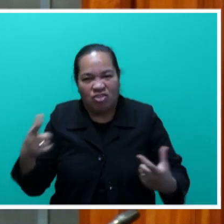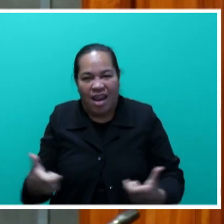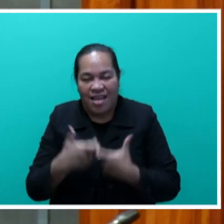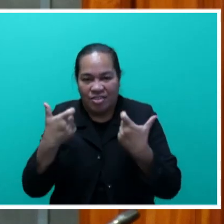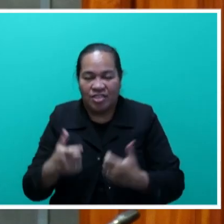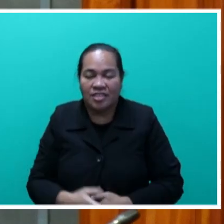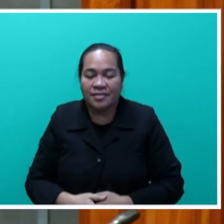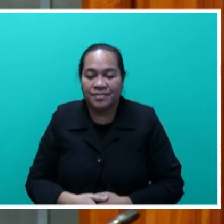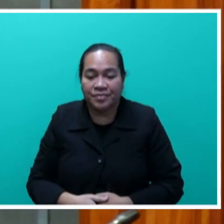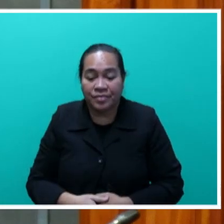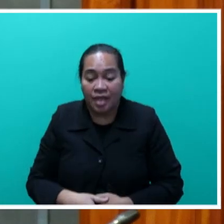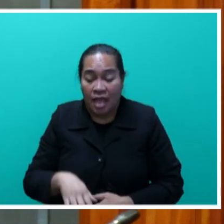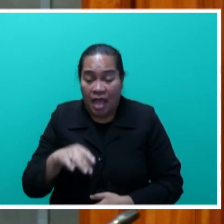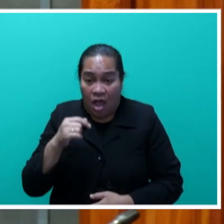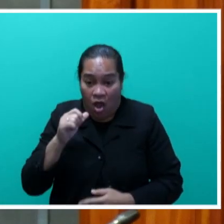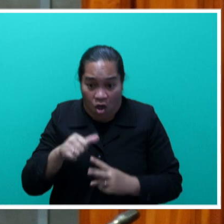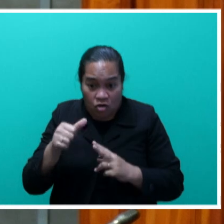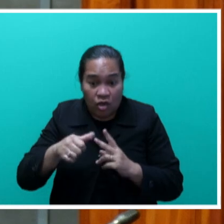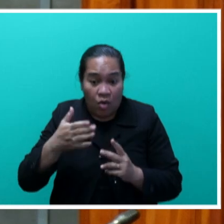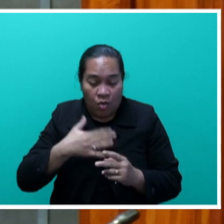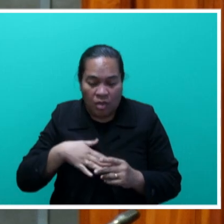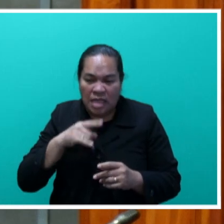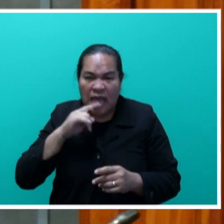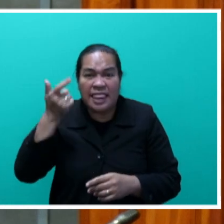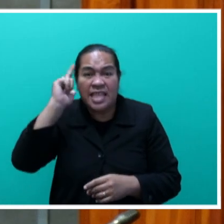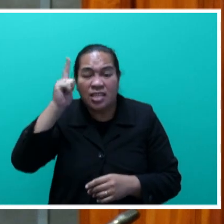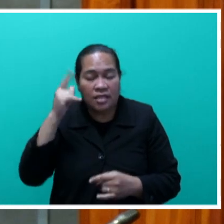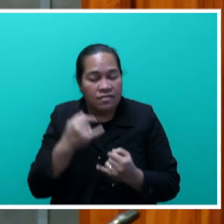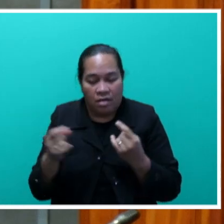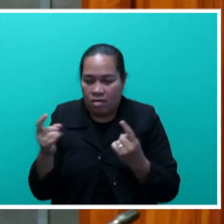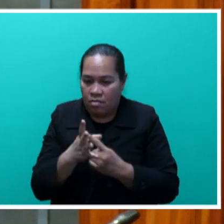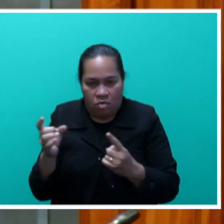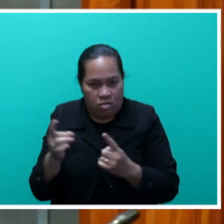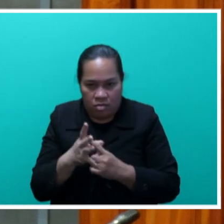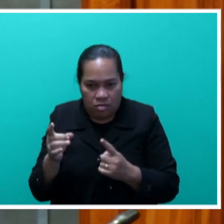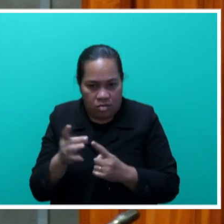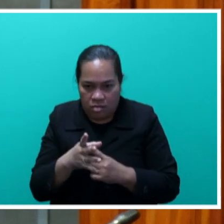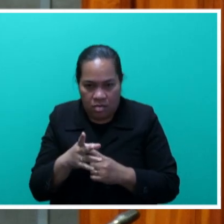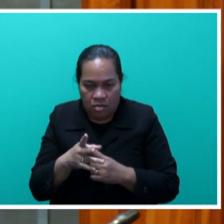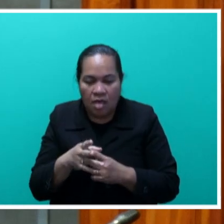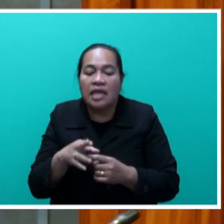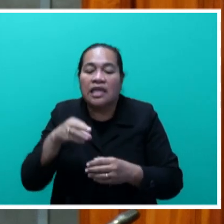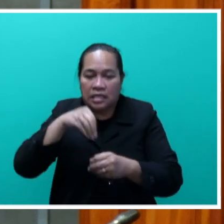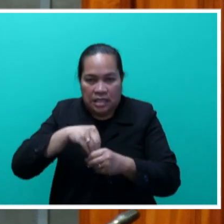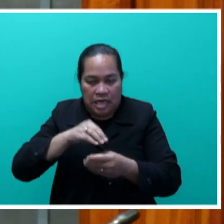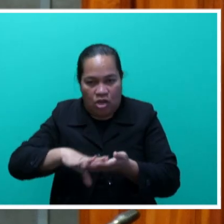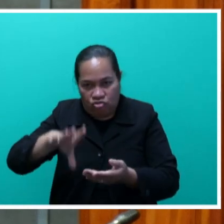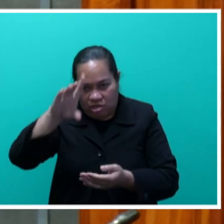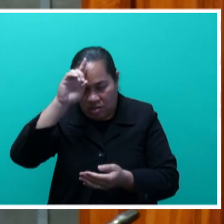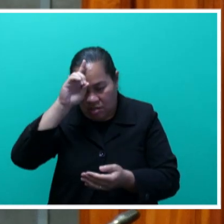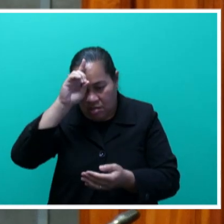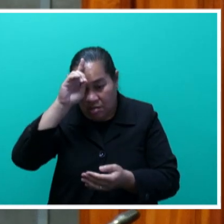Mr. Speaker, sir, it goes without saying that our teachers are one of the crucial partners of our education system. The